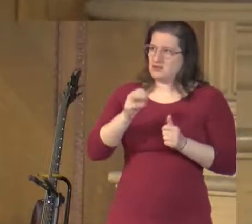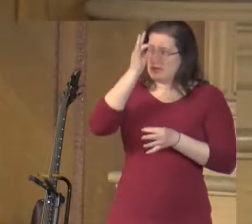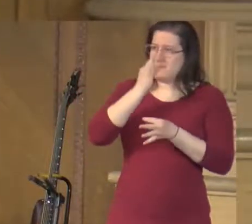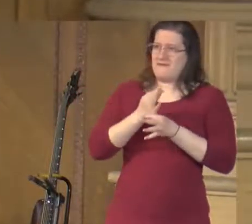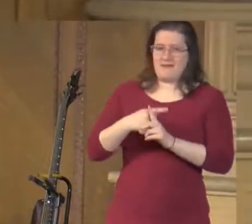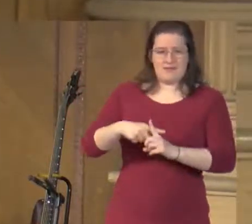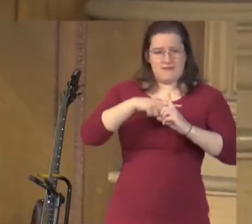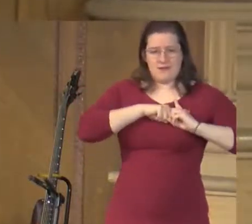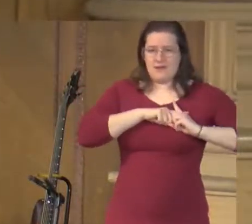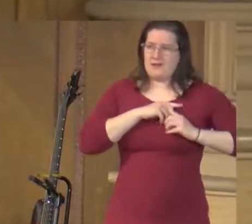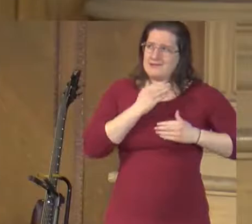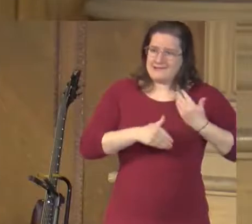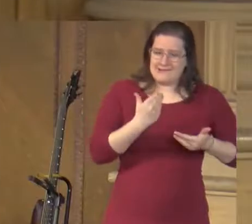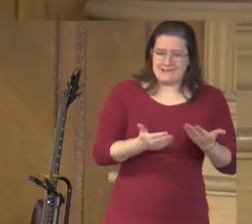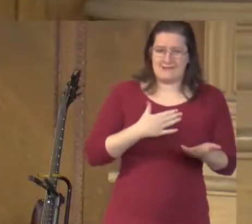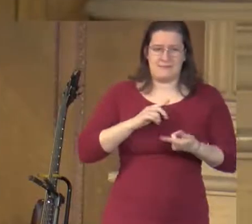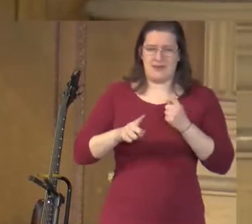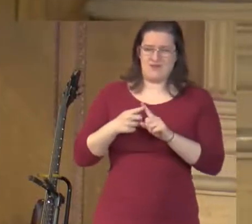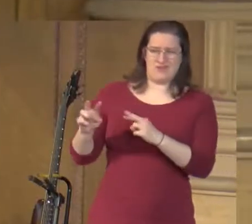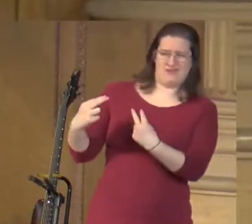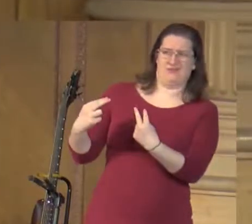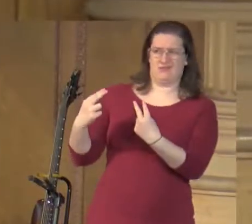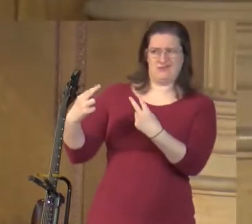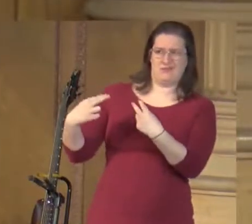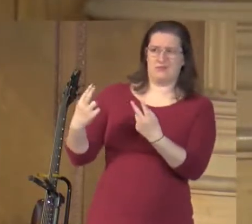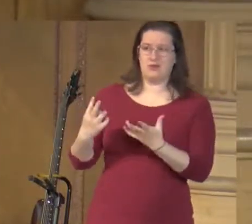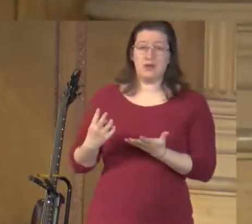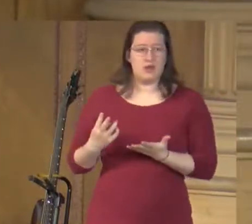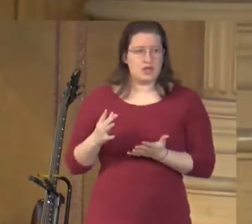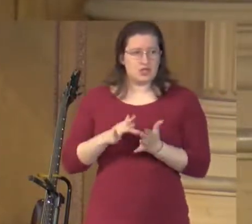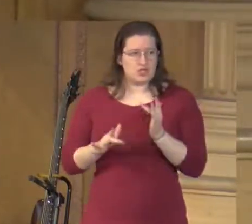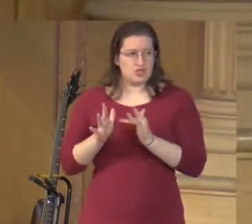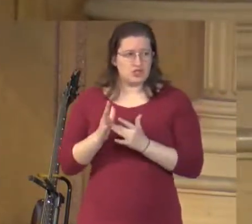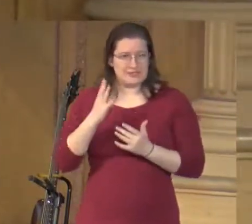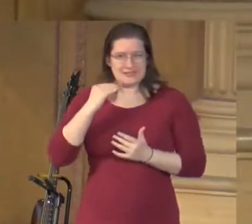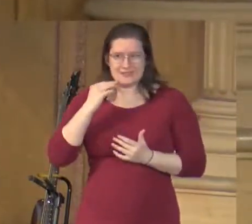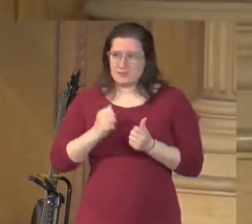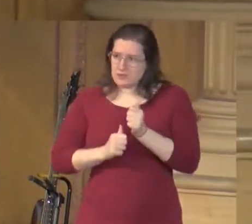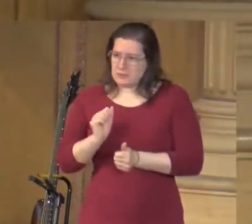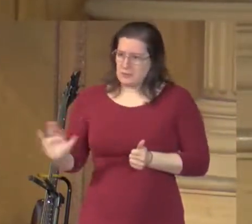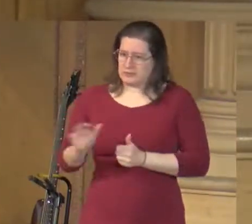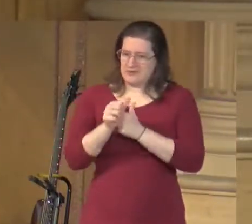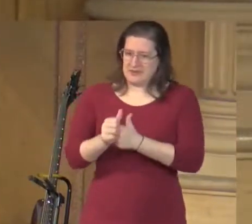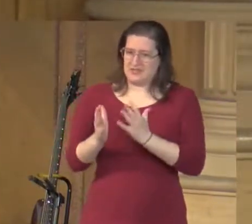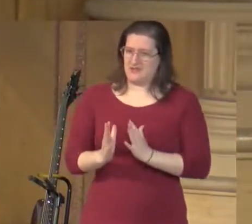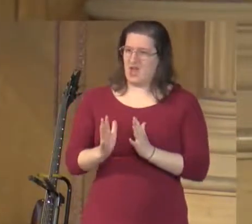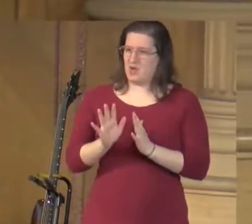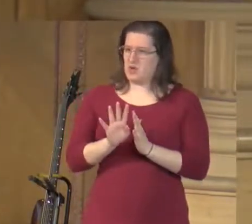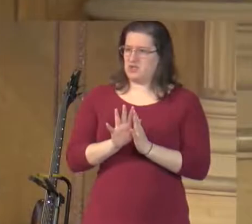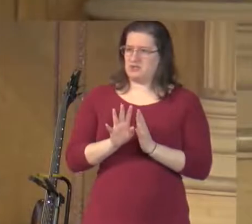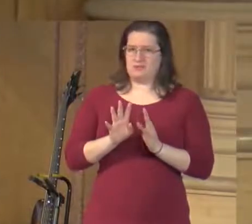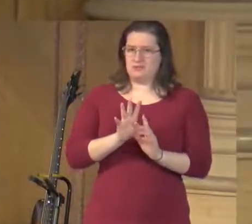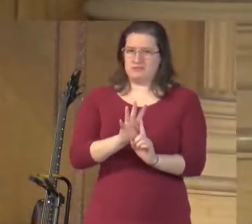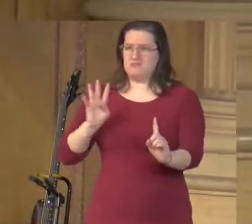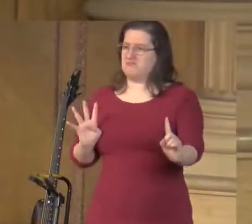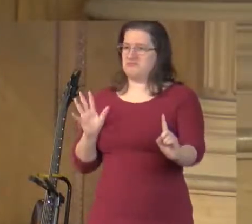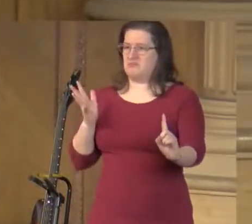Well, Jesus experienced the loss of most of his followers, and he rose in glory. So rejoice.